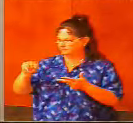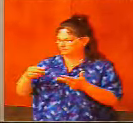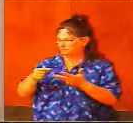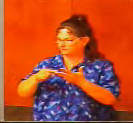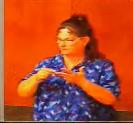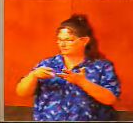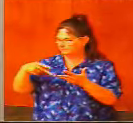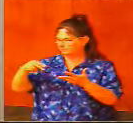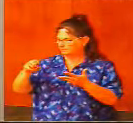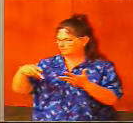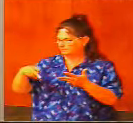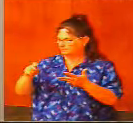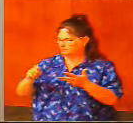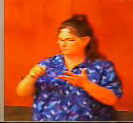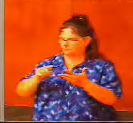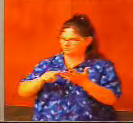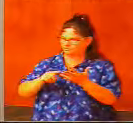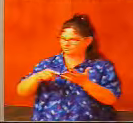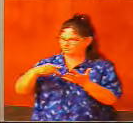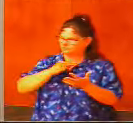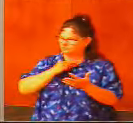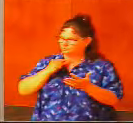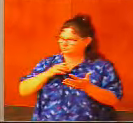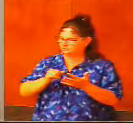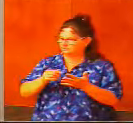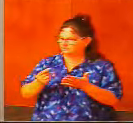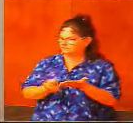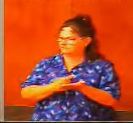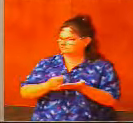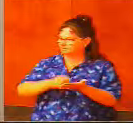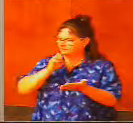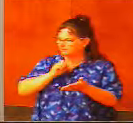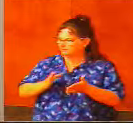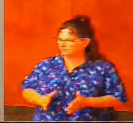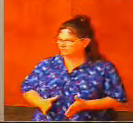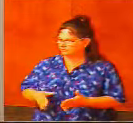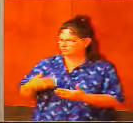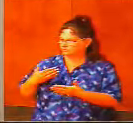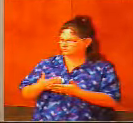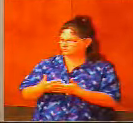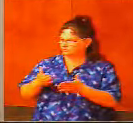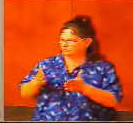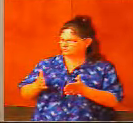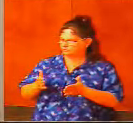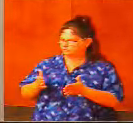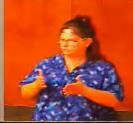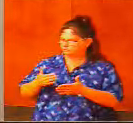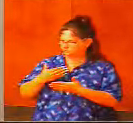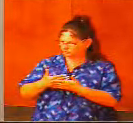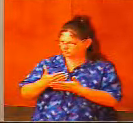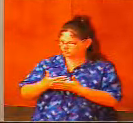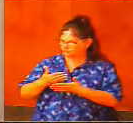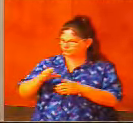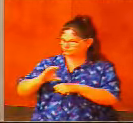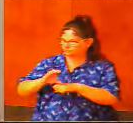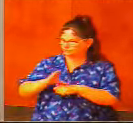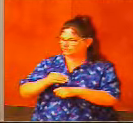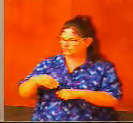priest, even sometimes the elders in a local church, and the preacher.